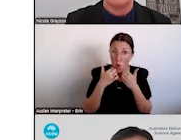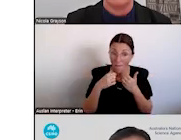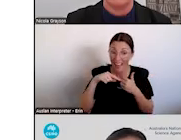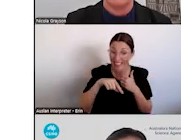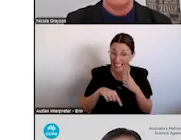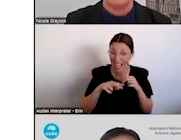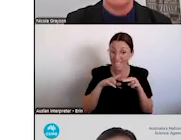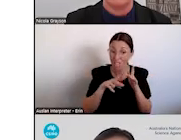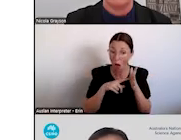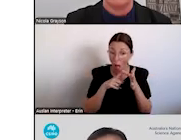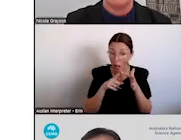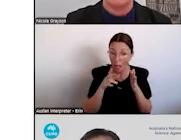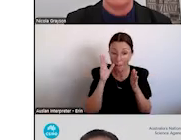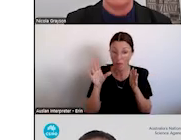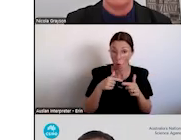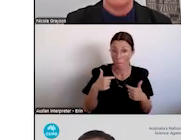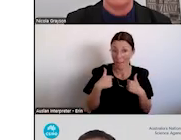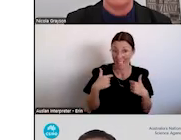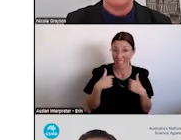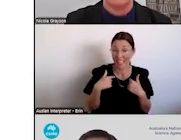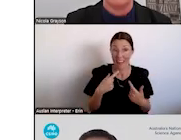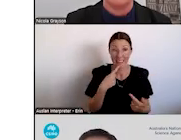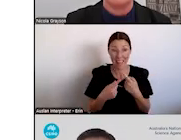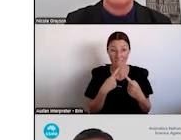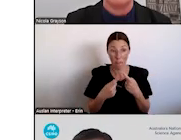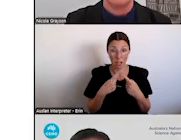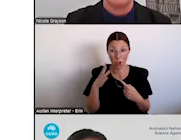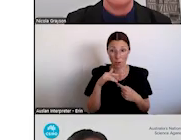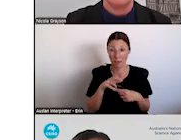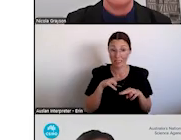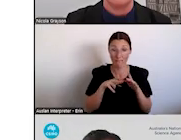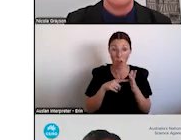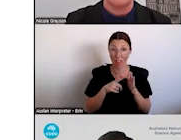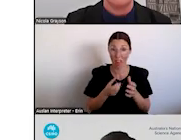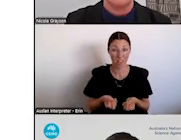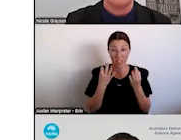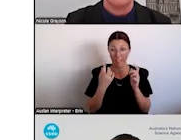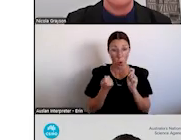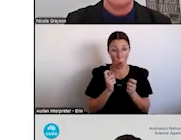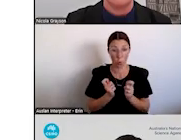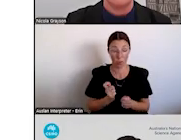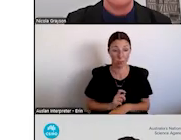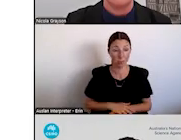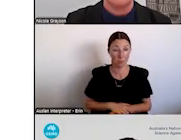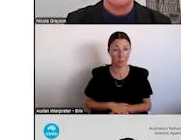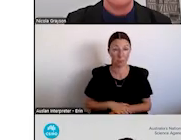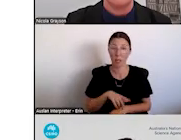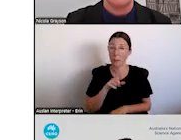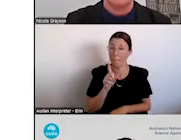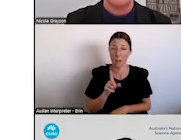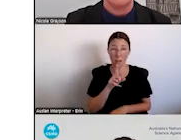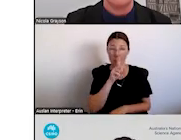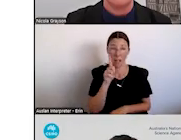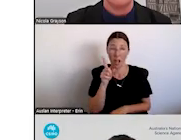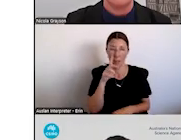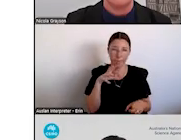and the information about this piece of file is not being altered afterwards. But it doesn't tell whether this piece of image